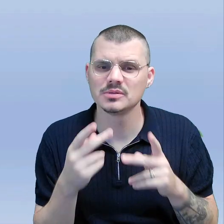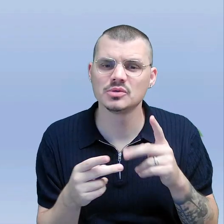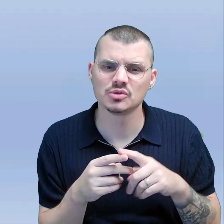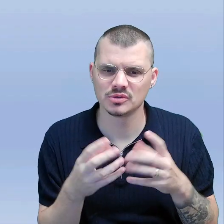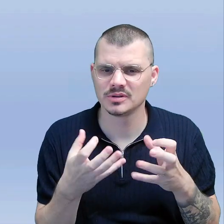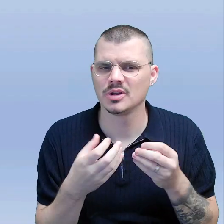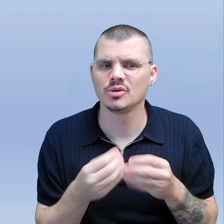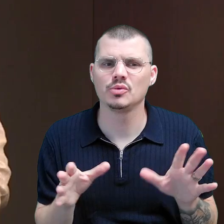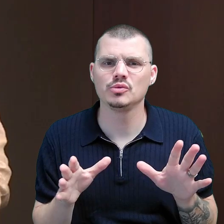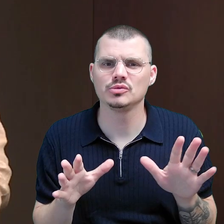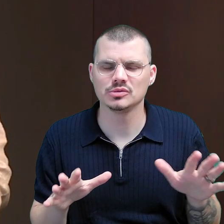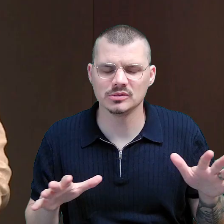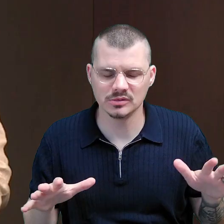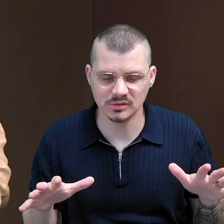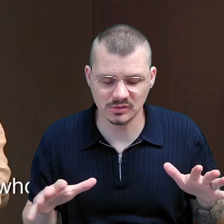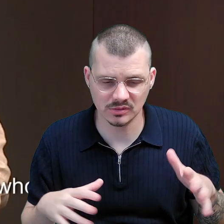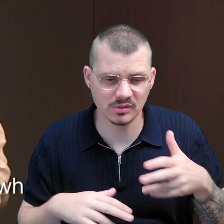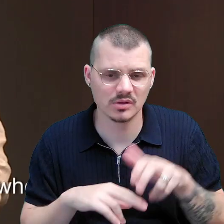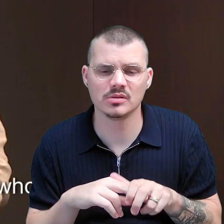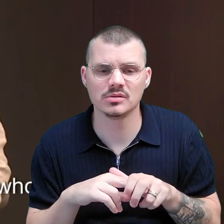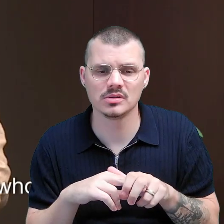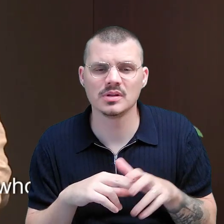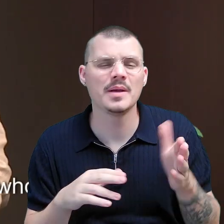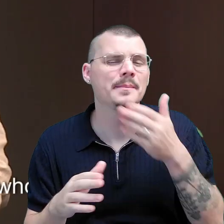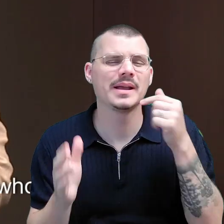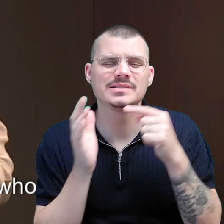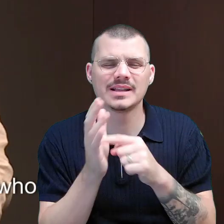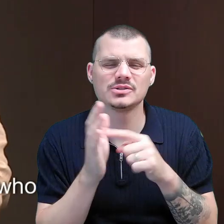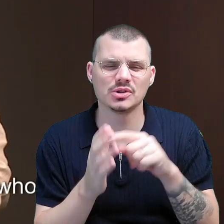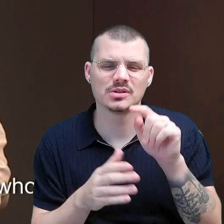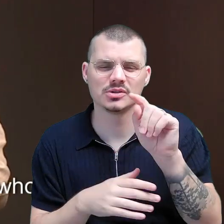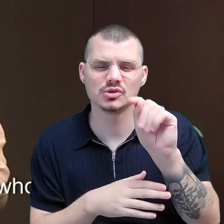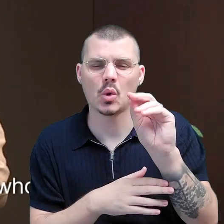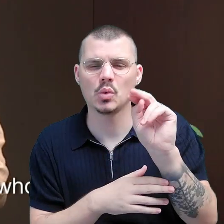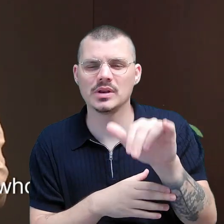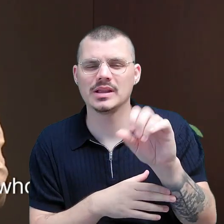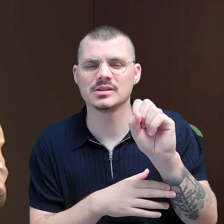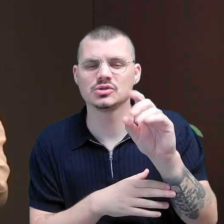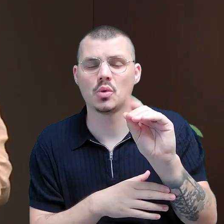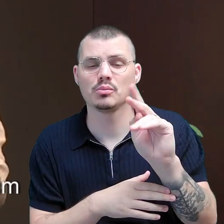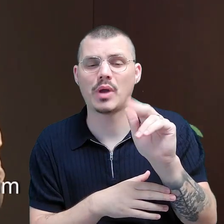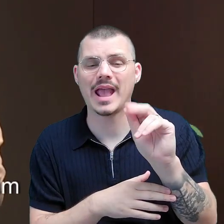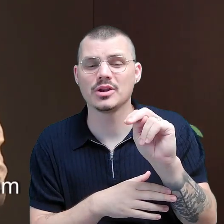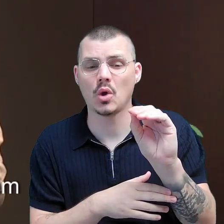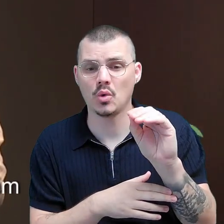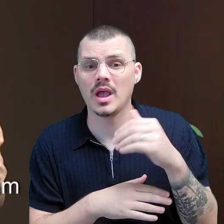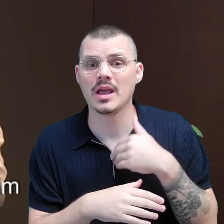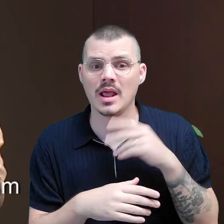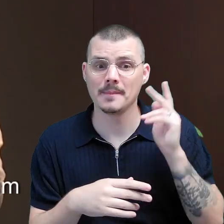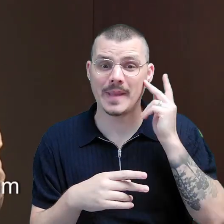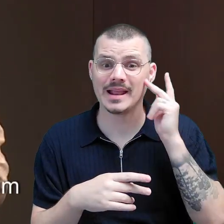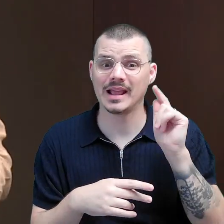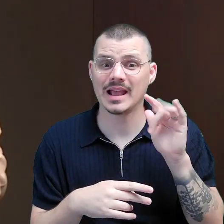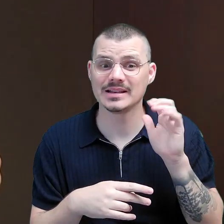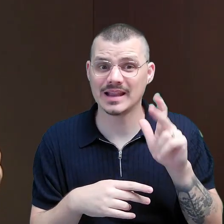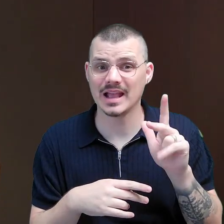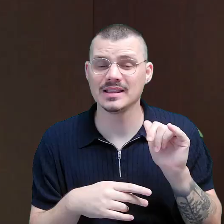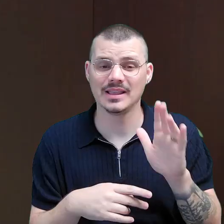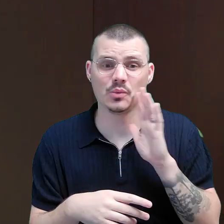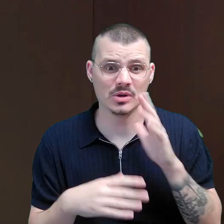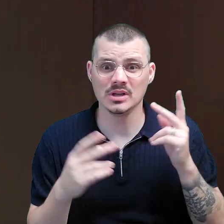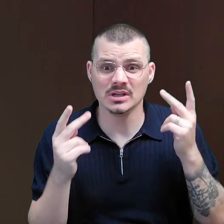lose tone. And the best example on TV was Tony Soprano, who had the kind of panic attacks that caused him to